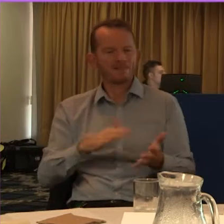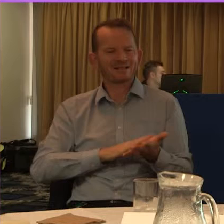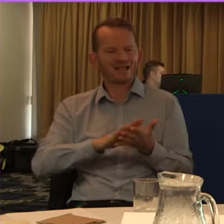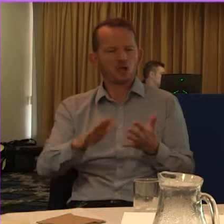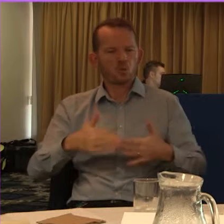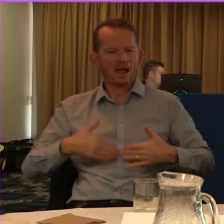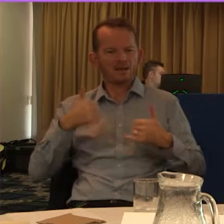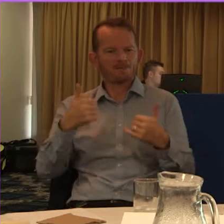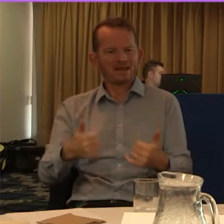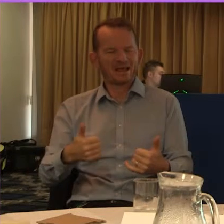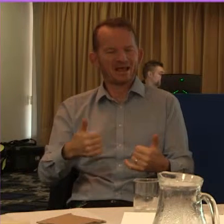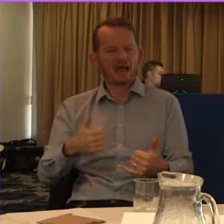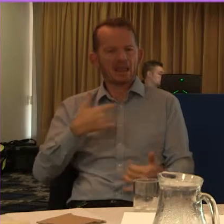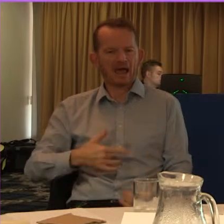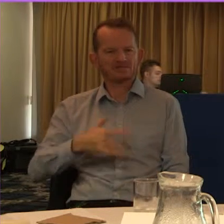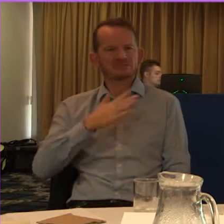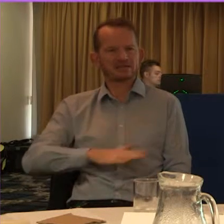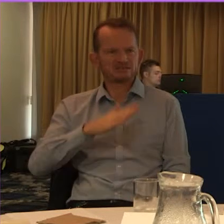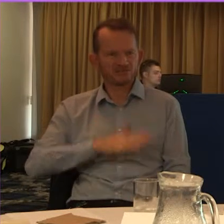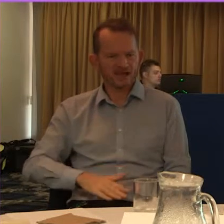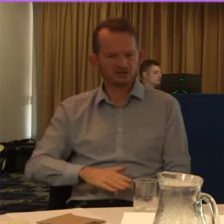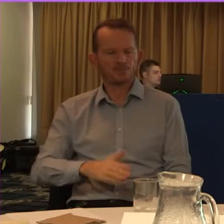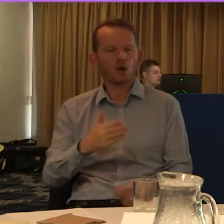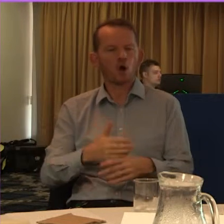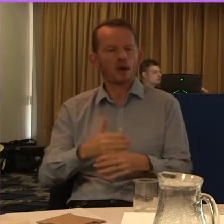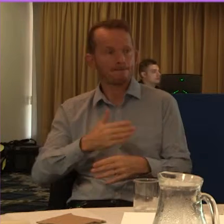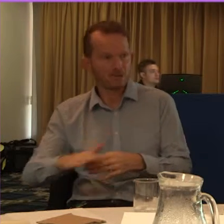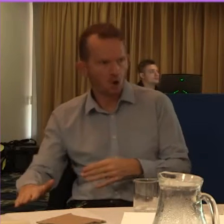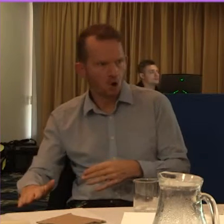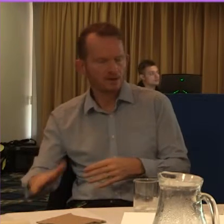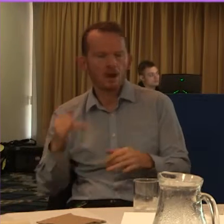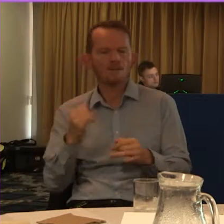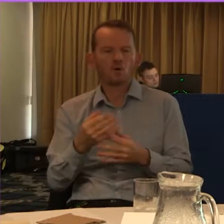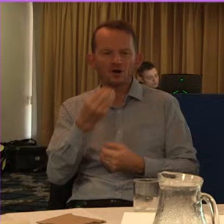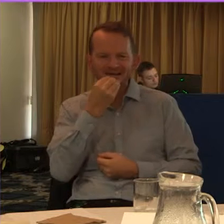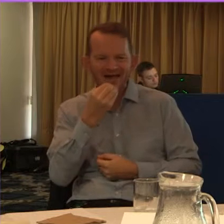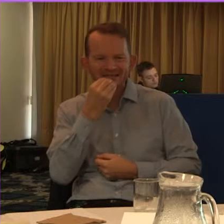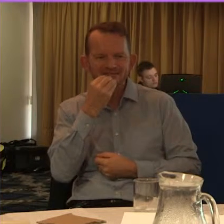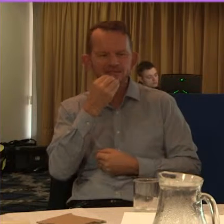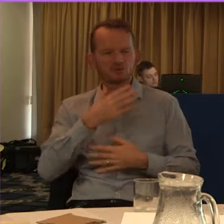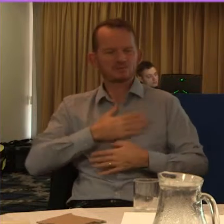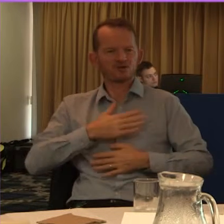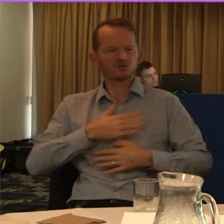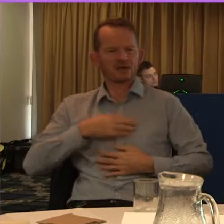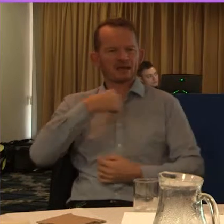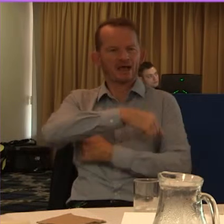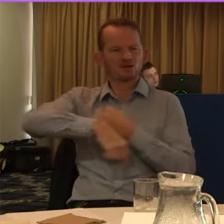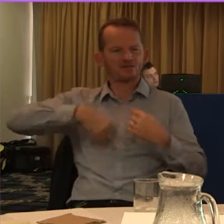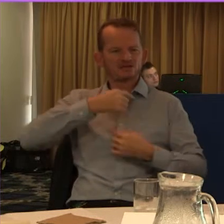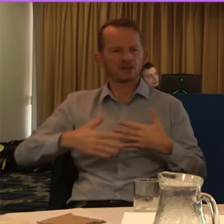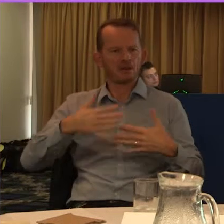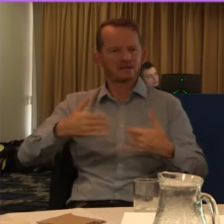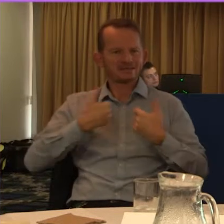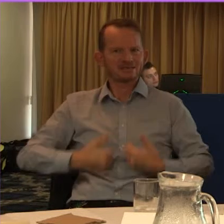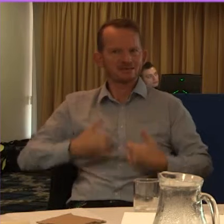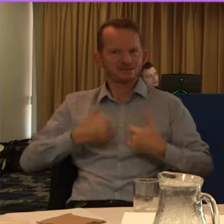well-being, lower life satisfaction, being unemployed, poorer diets, respiratory and cardiovascular disease. So when